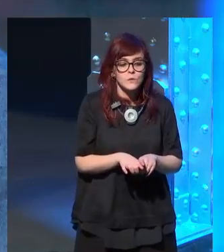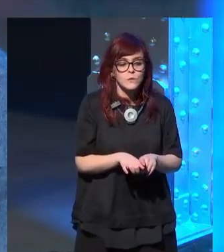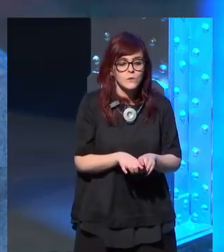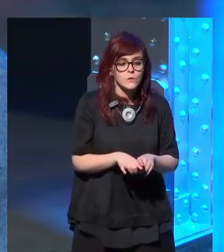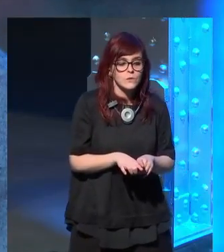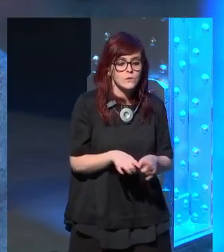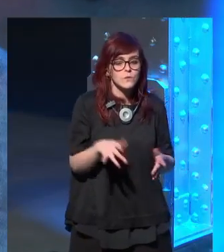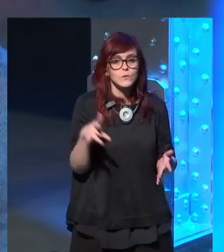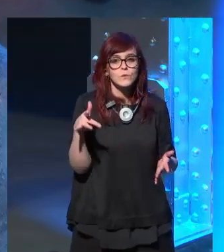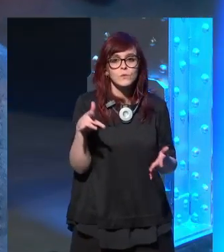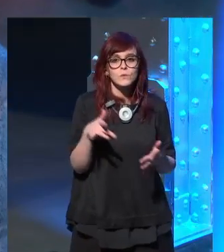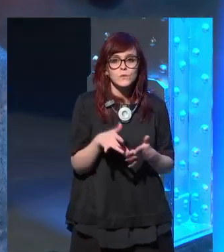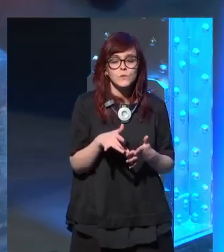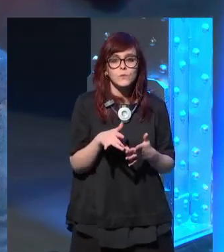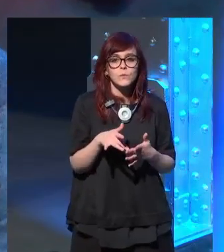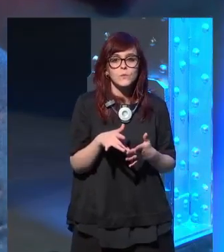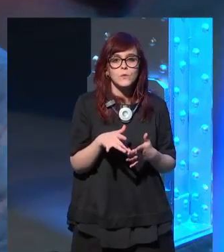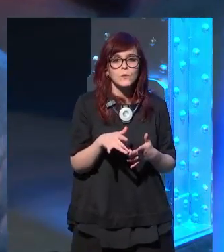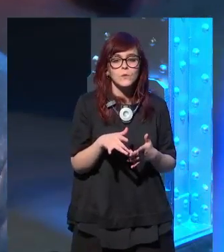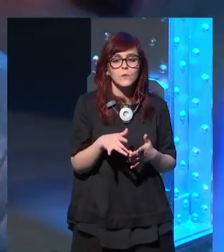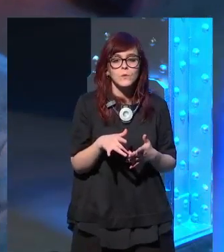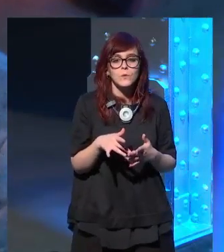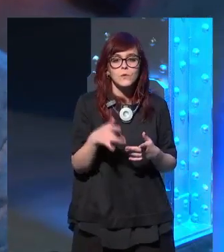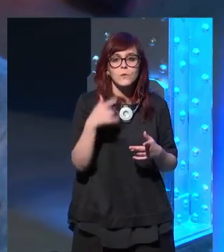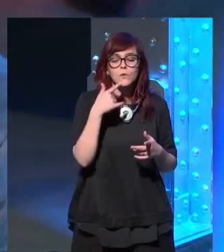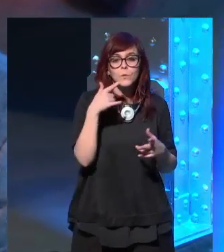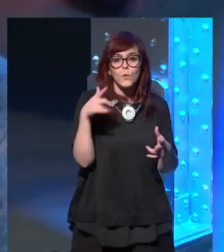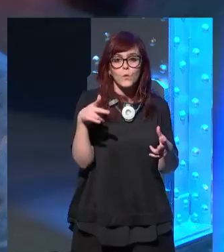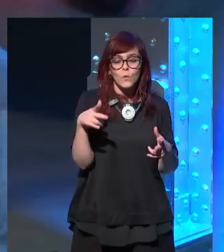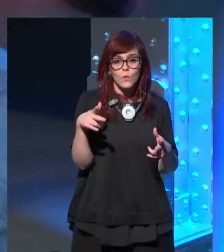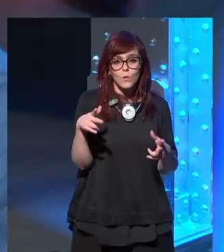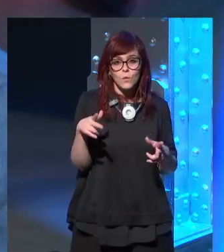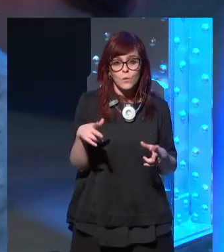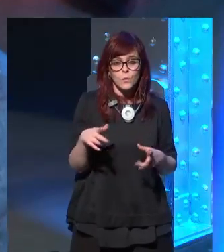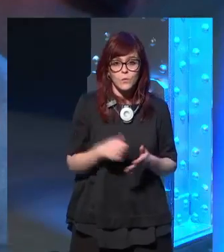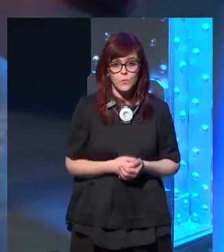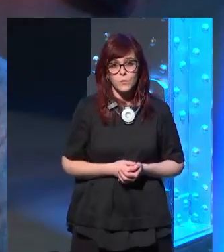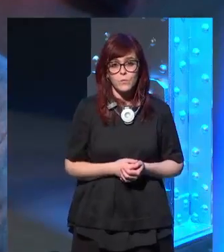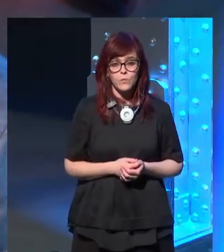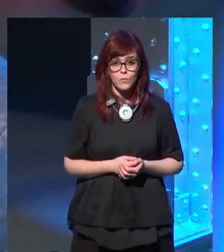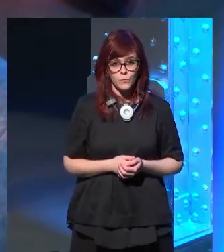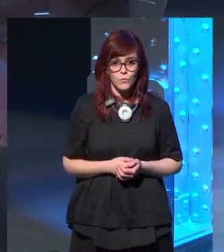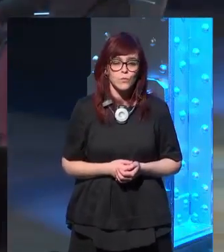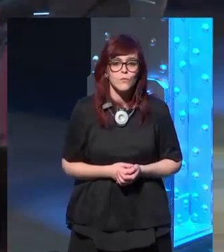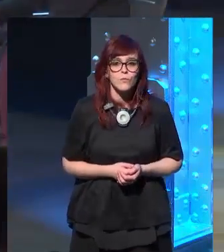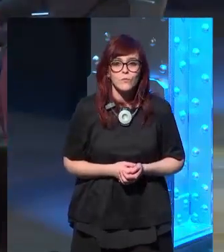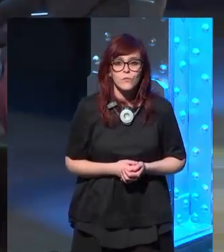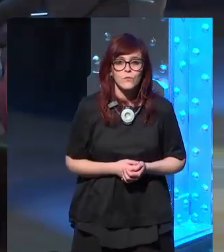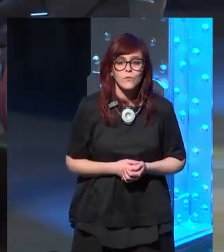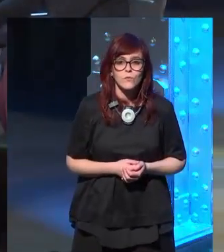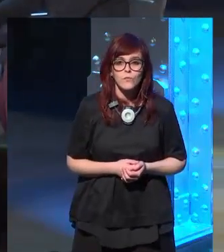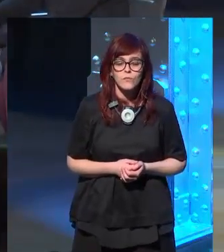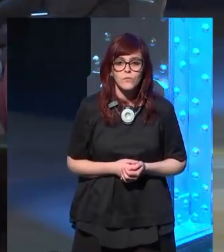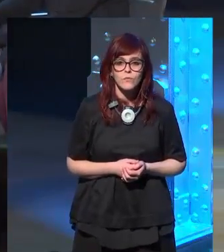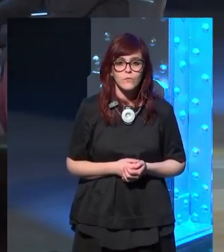And one of the traps is, of course, the social comparisons that a lot of us make. We are social beings.